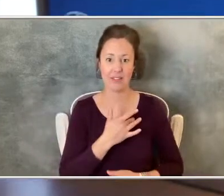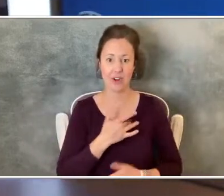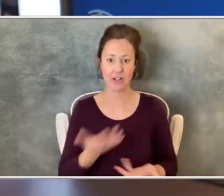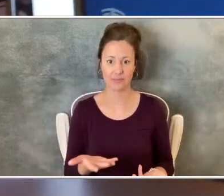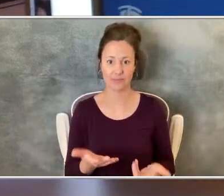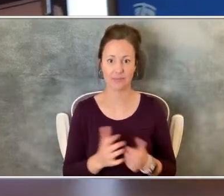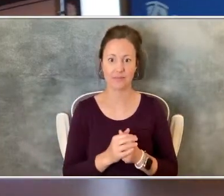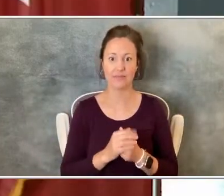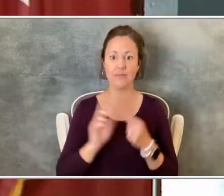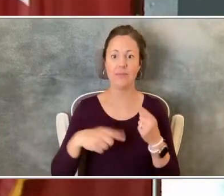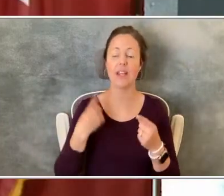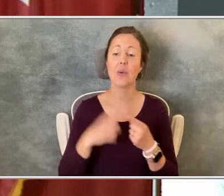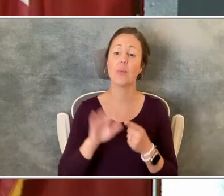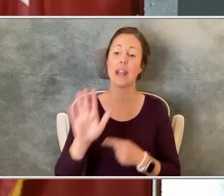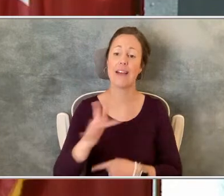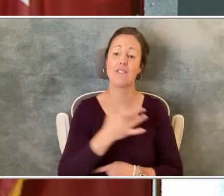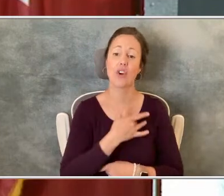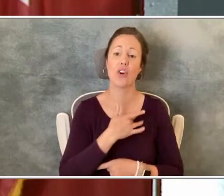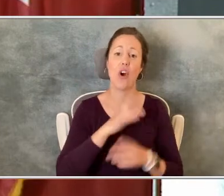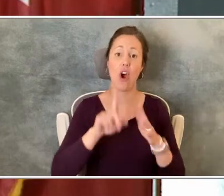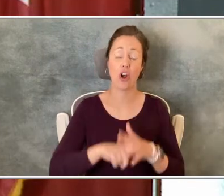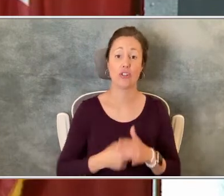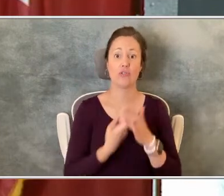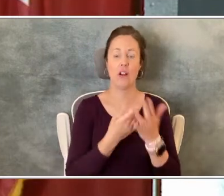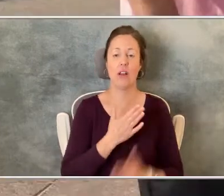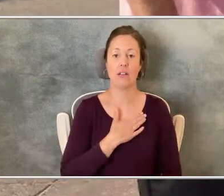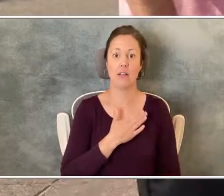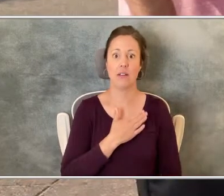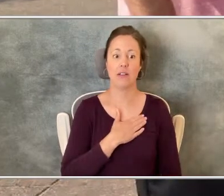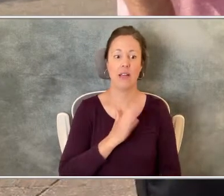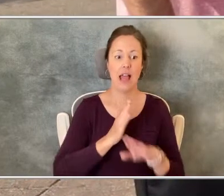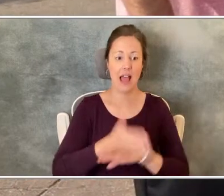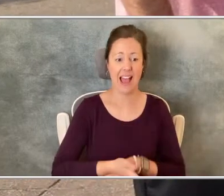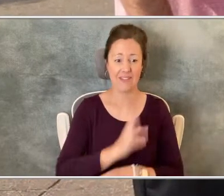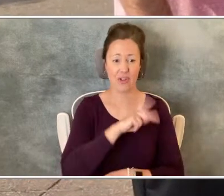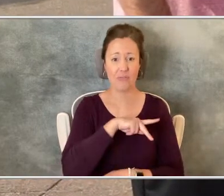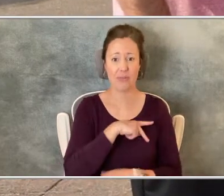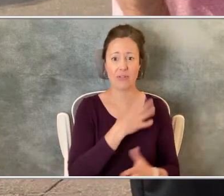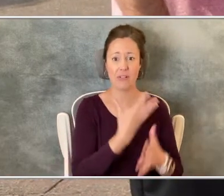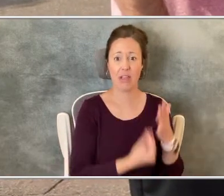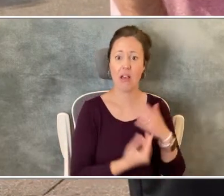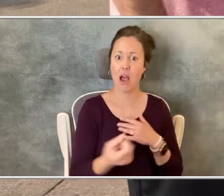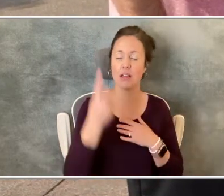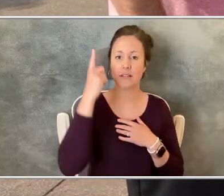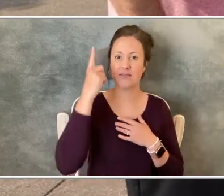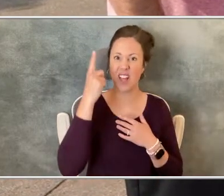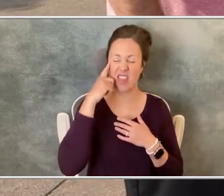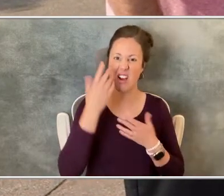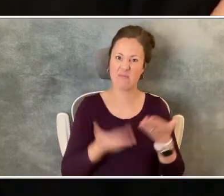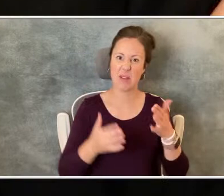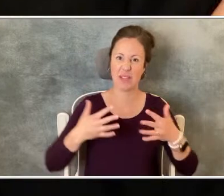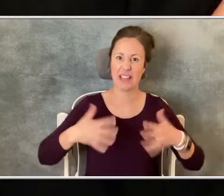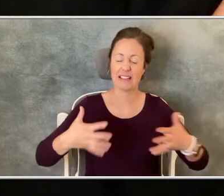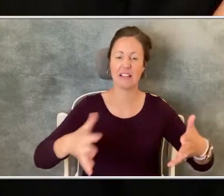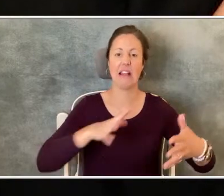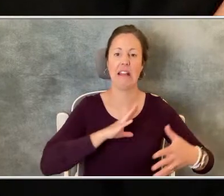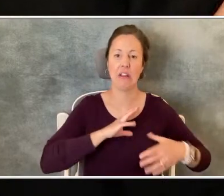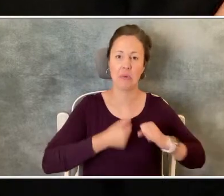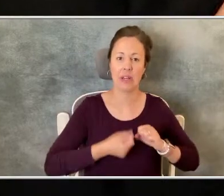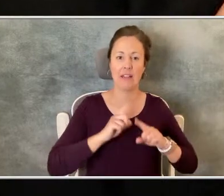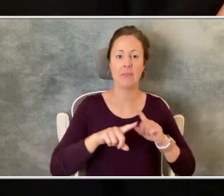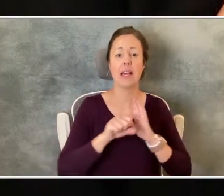her heart started pounding after suffering a terrible personal loss, she thought it was anxiety and grief. But those symptoms